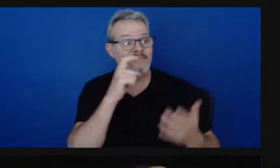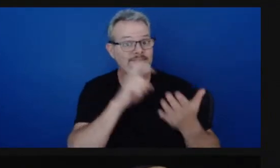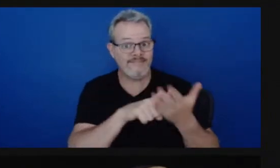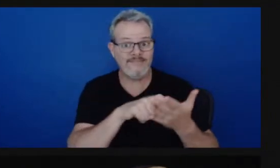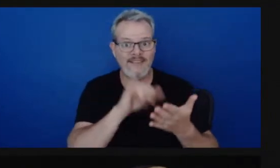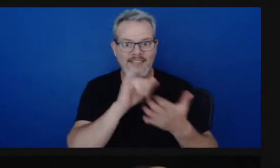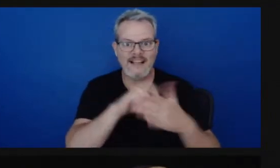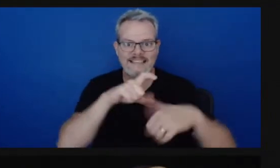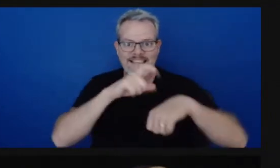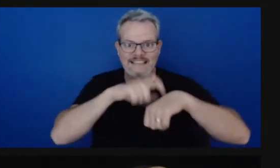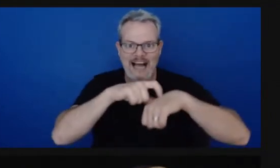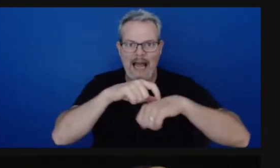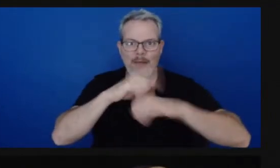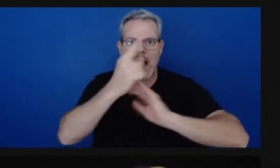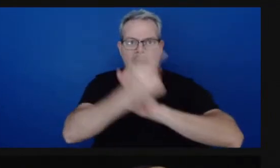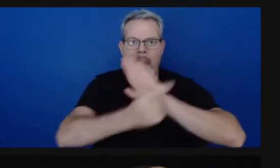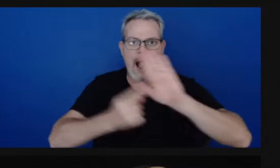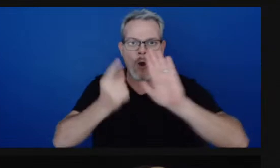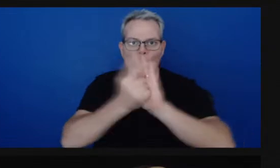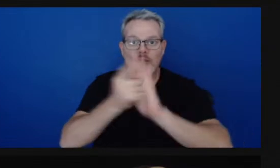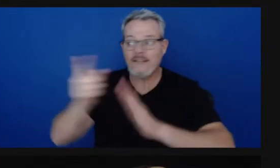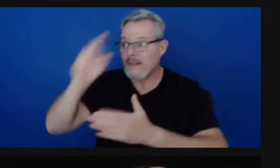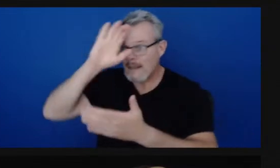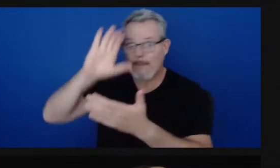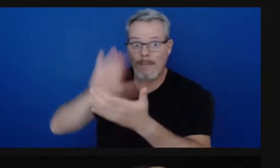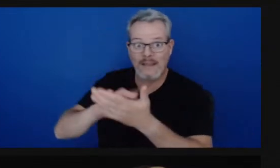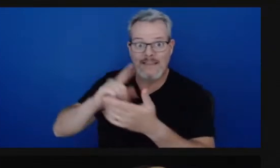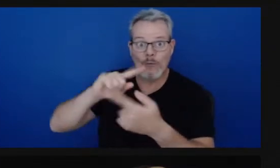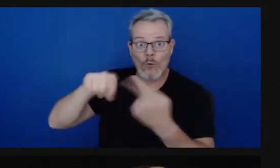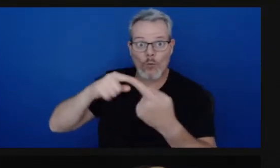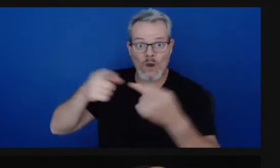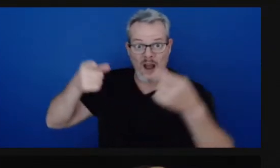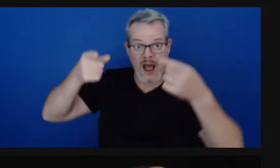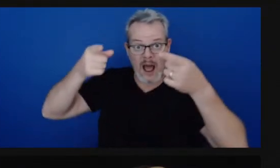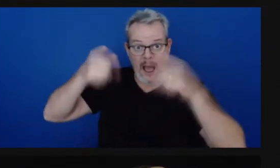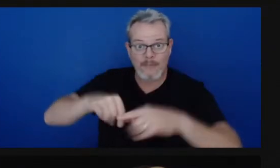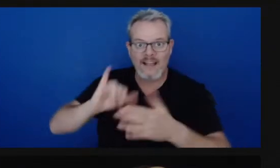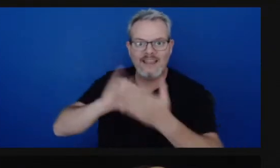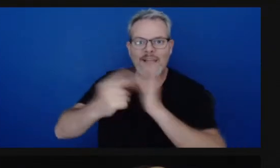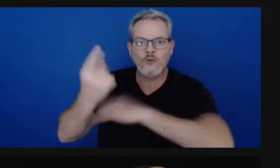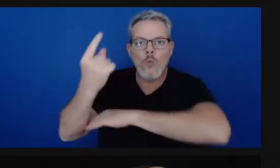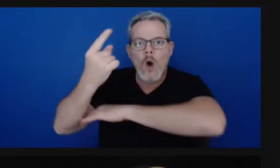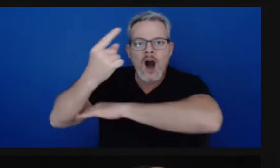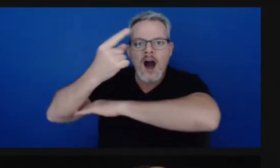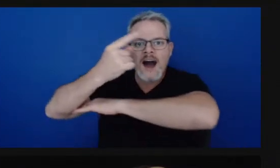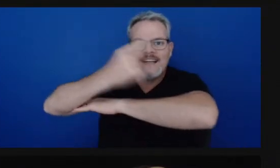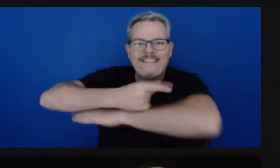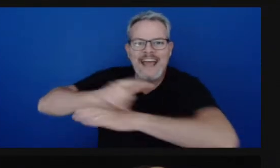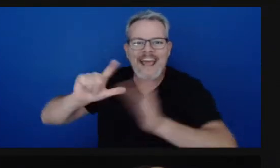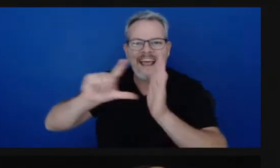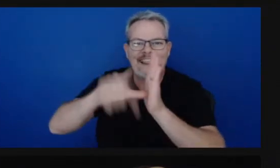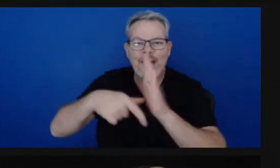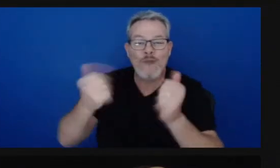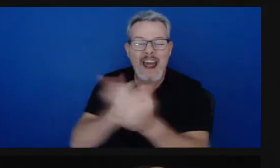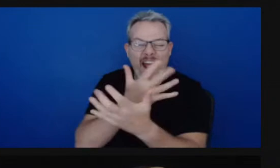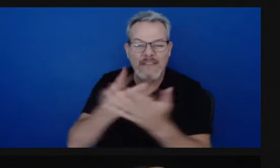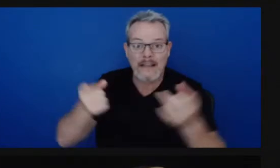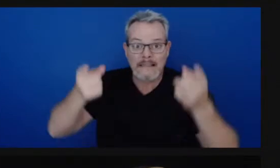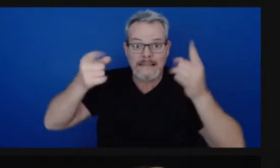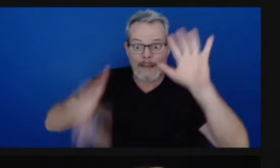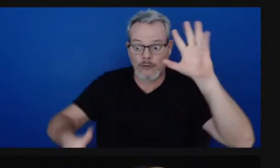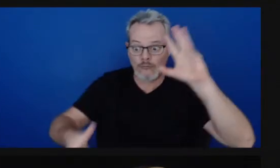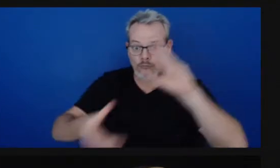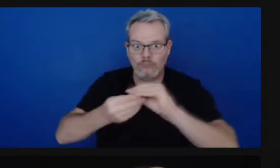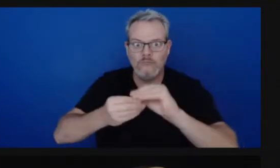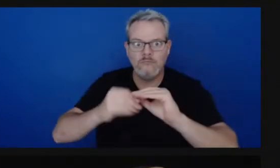simulation, hours. They believe that when this occurred, this is 1 day later. So all this is happening in a matter of